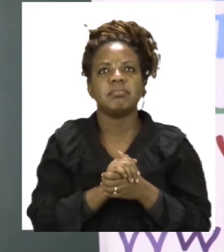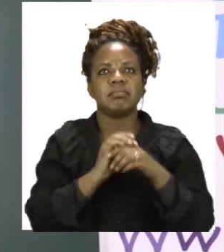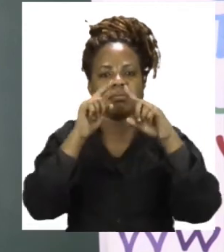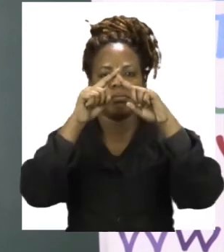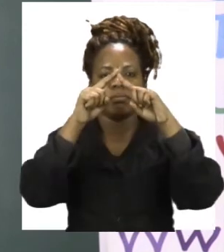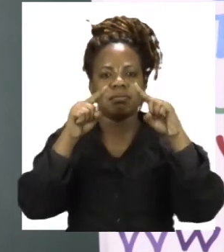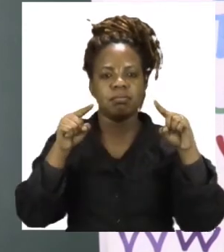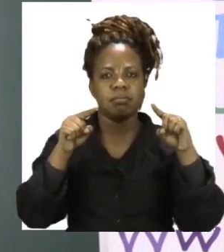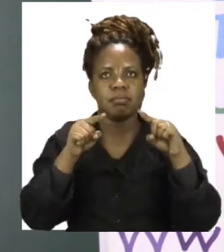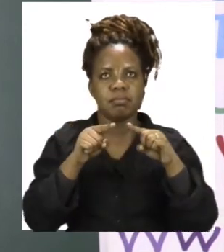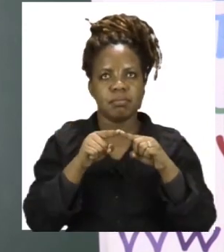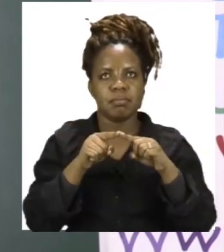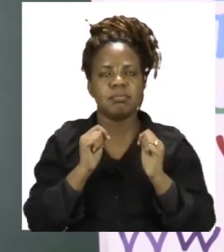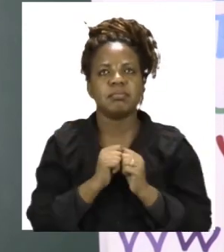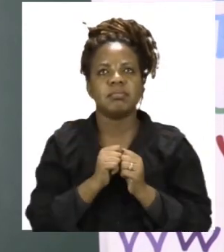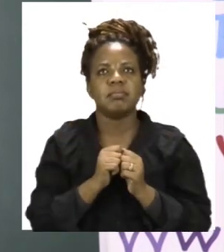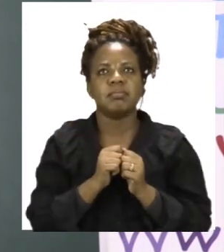a triangle,